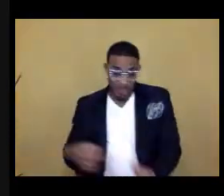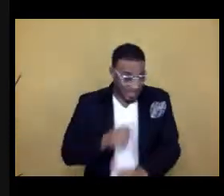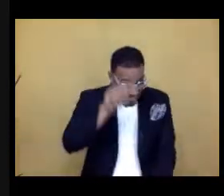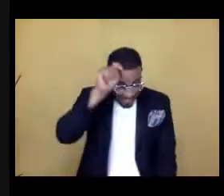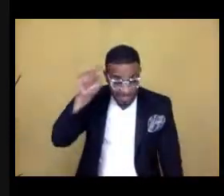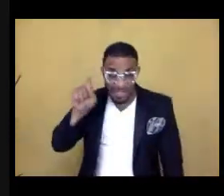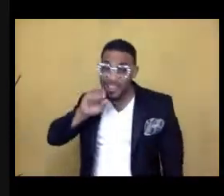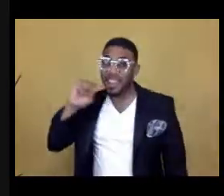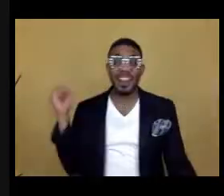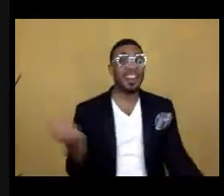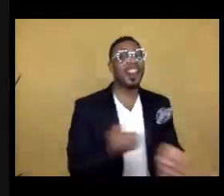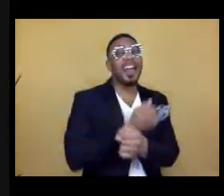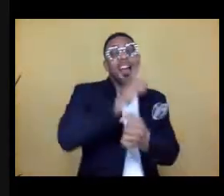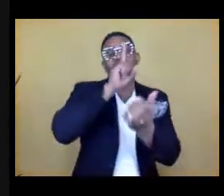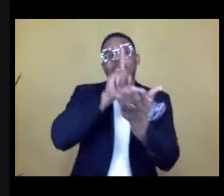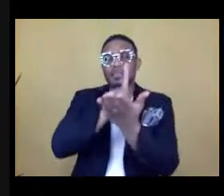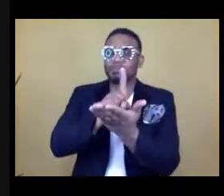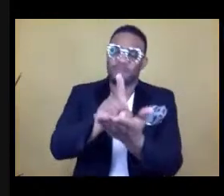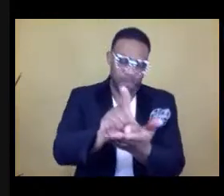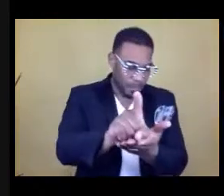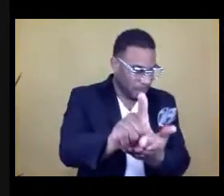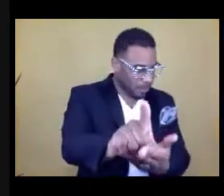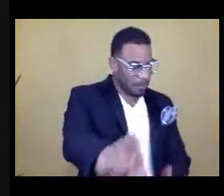first teenage love